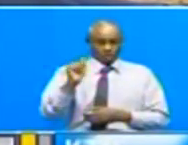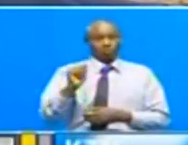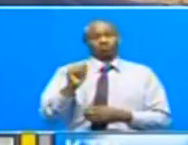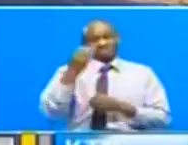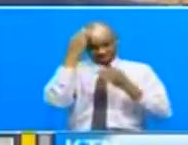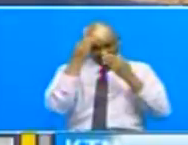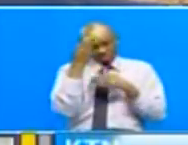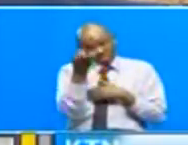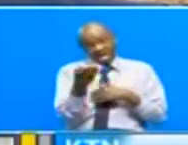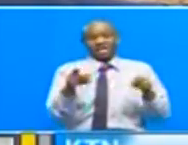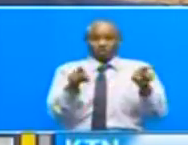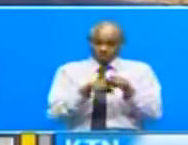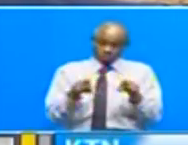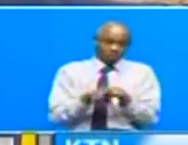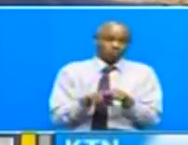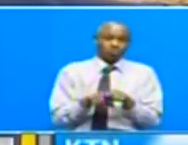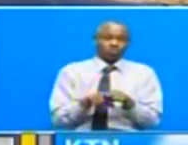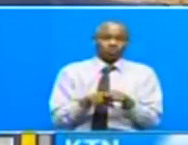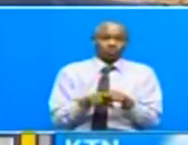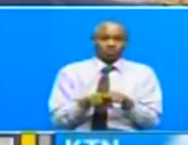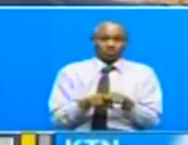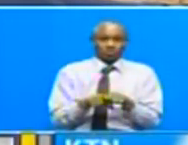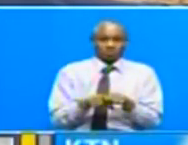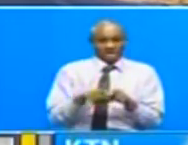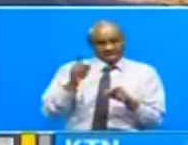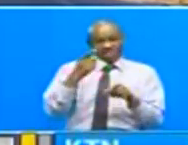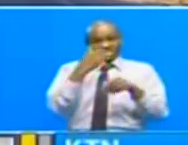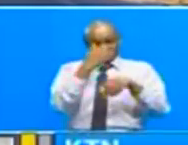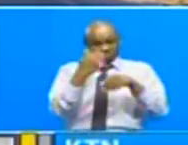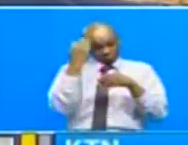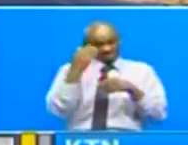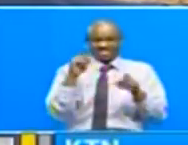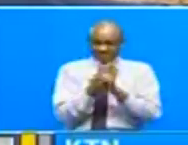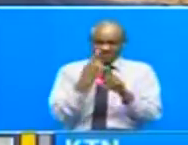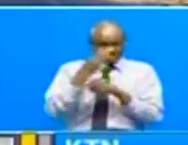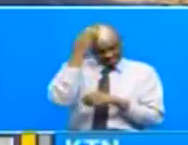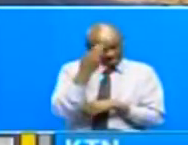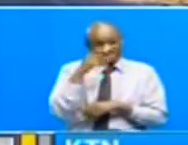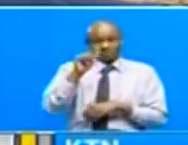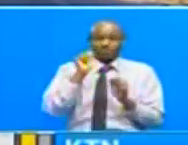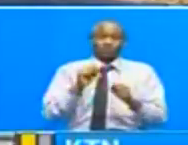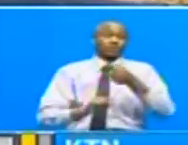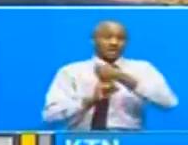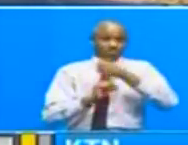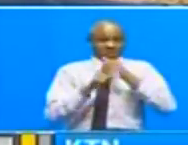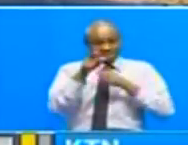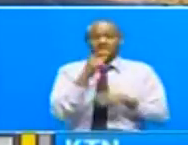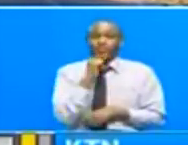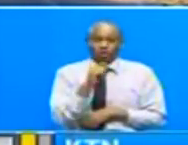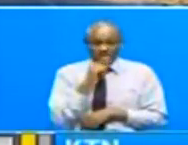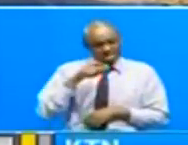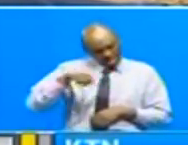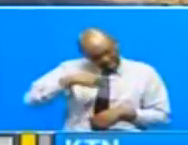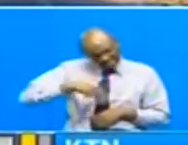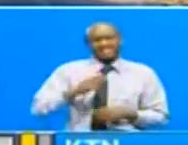surgeons, and also the neurosurgeons, that they can support this boy whom